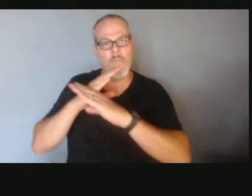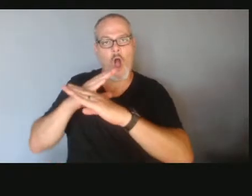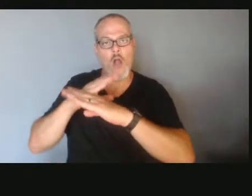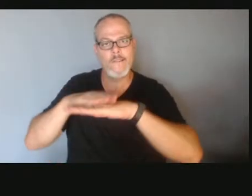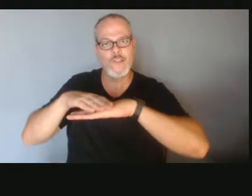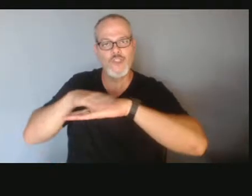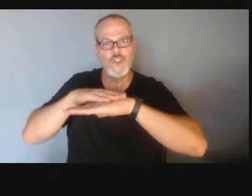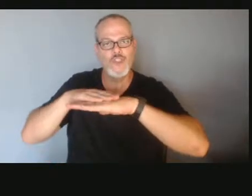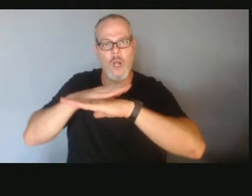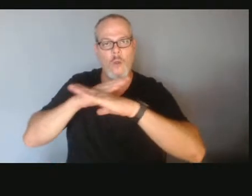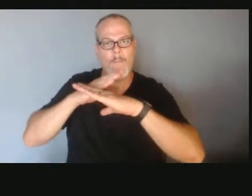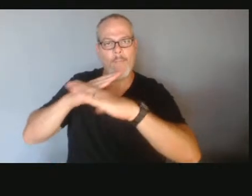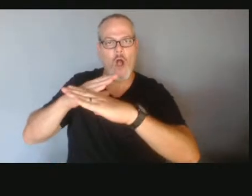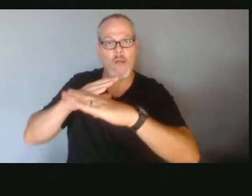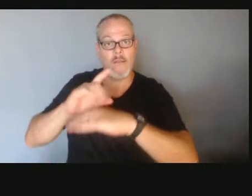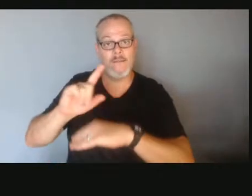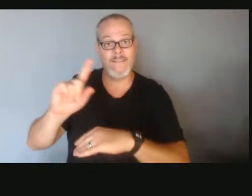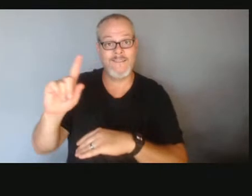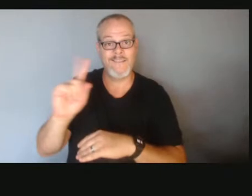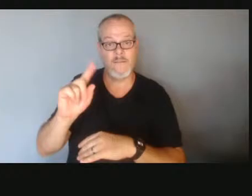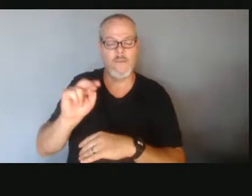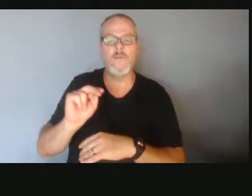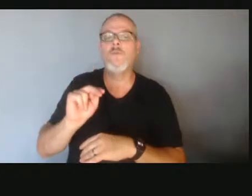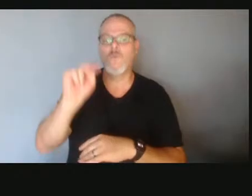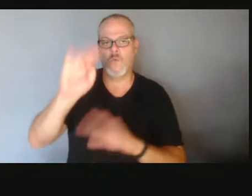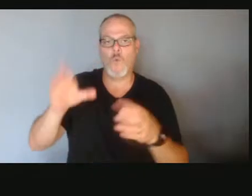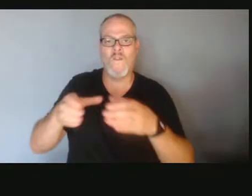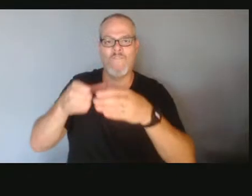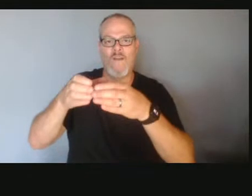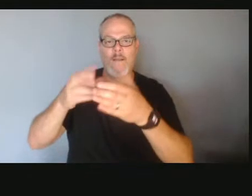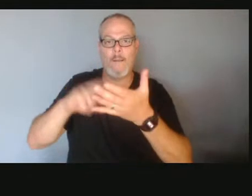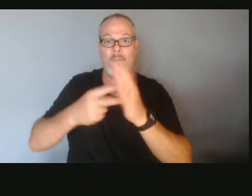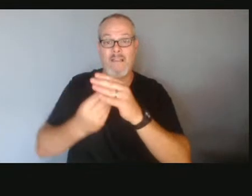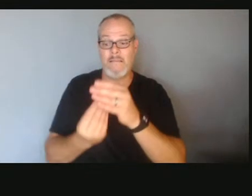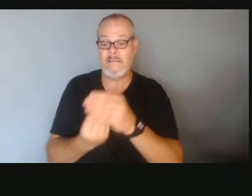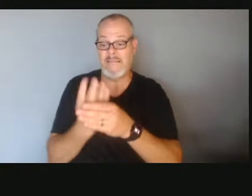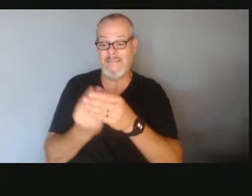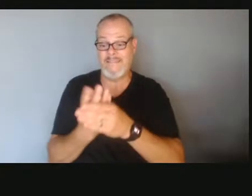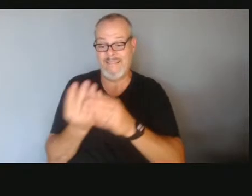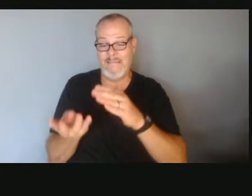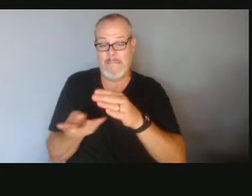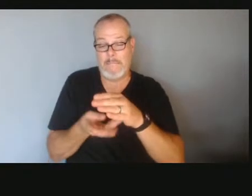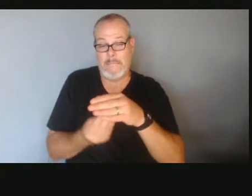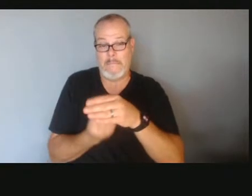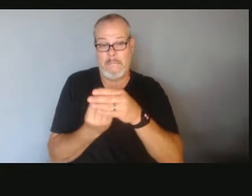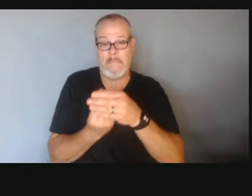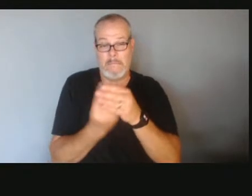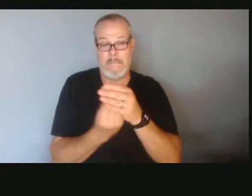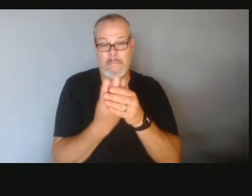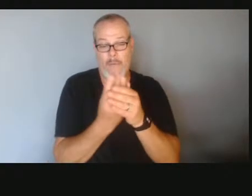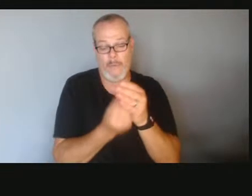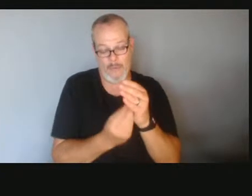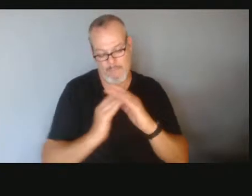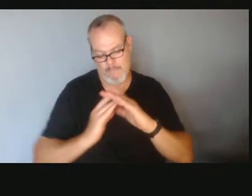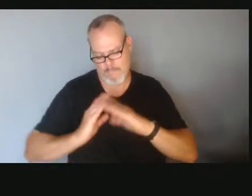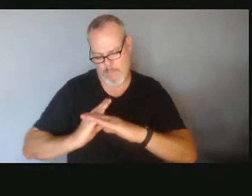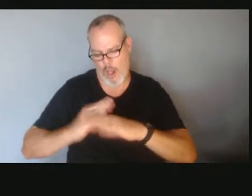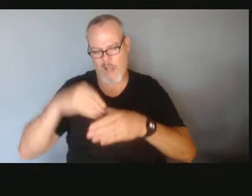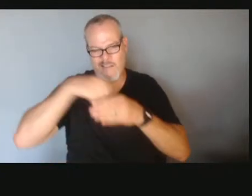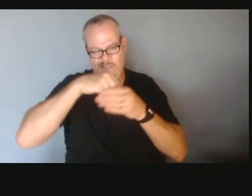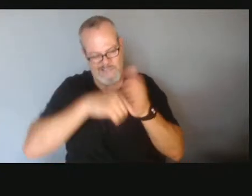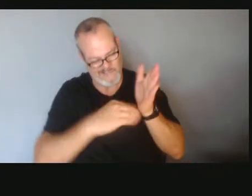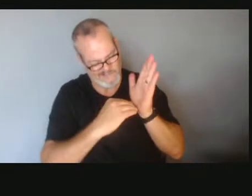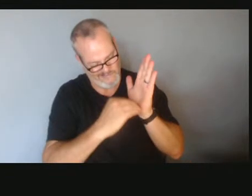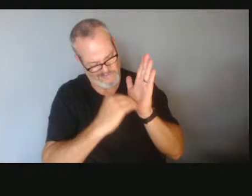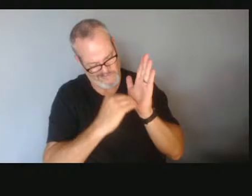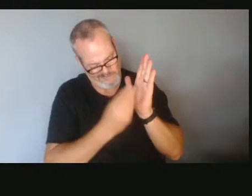north vent. So maybe the lava was slipping back into it after that first day. That's something that blocked it off shallowly. We still think that's happening deep